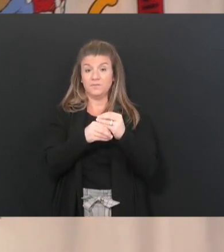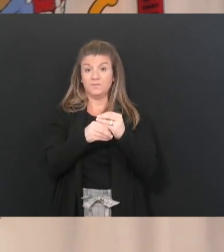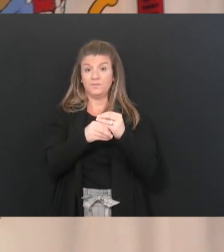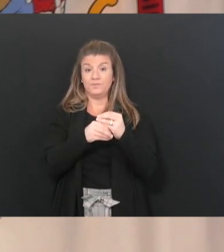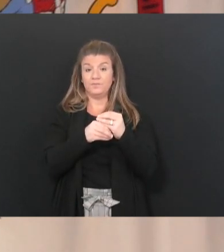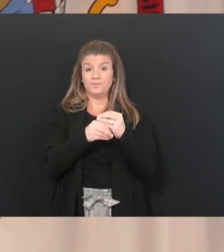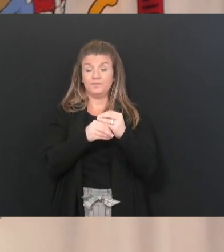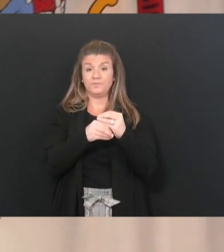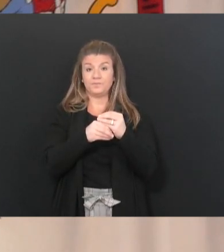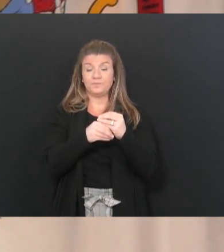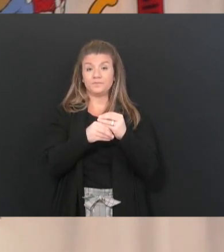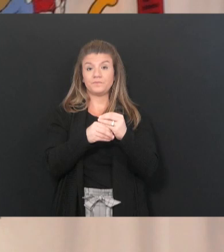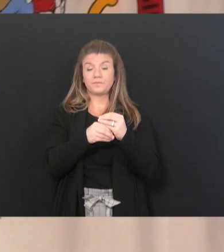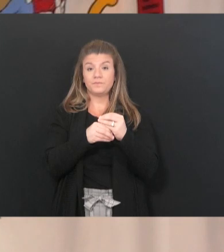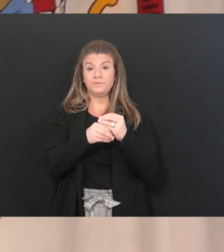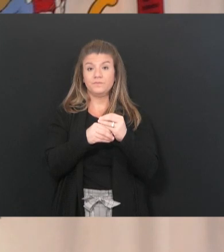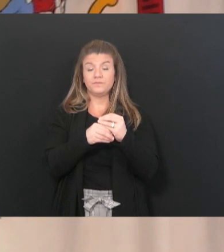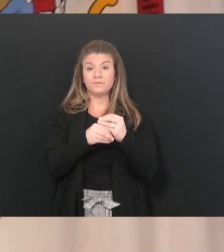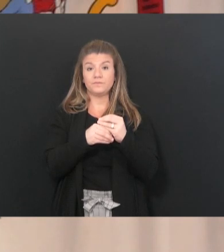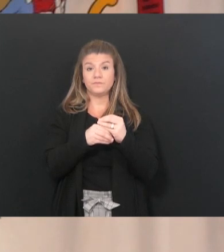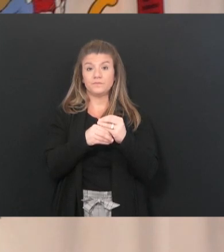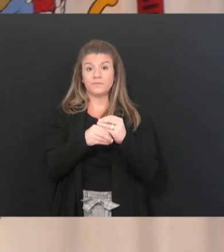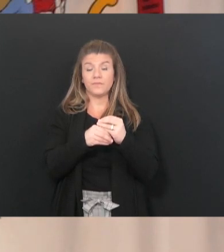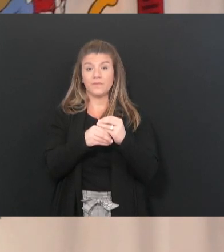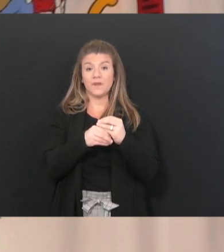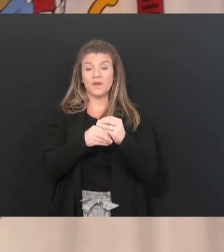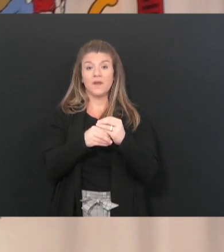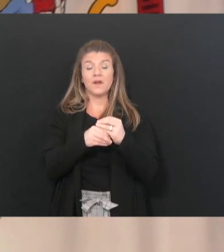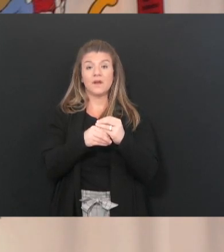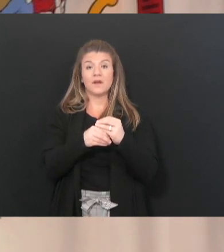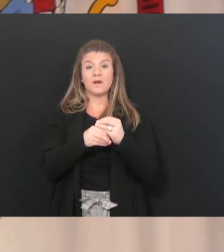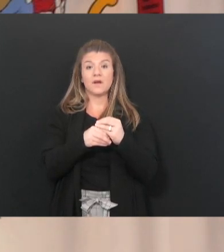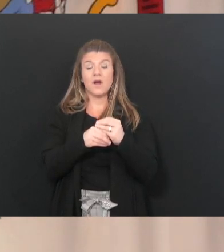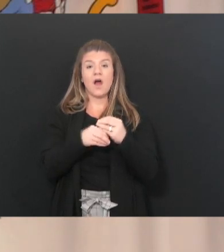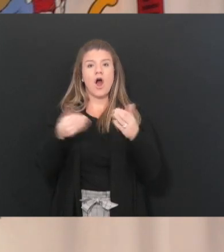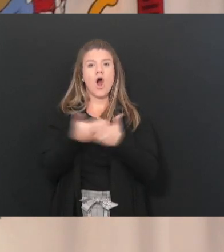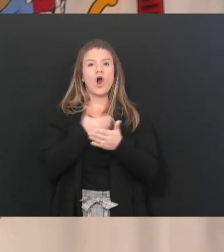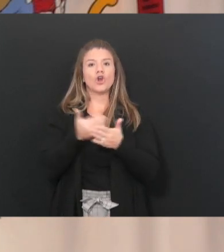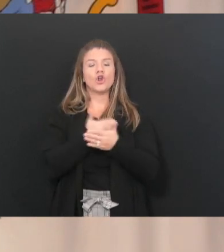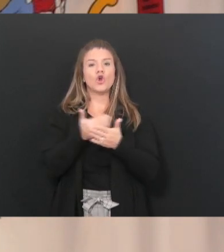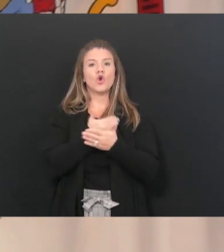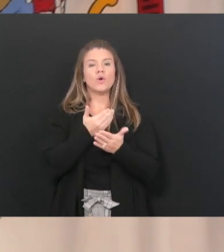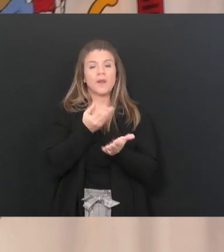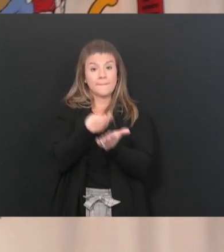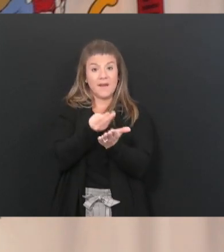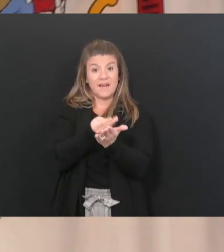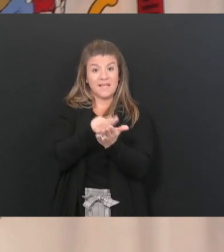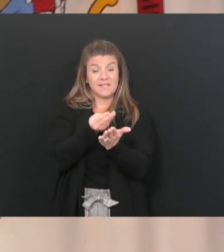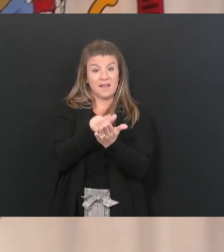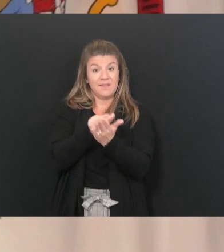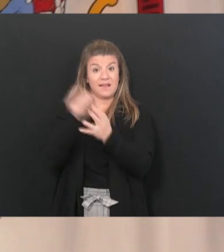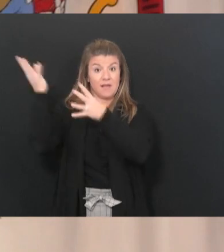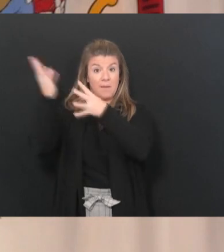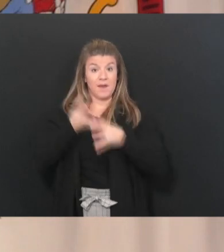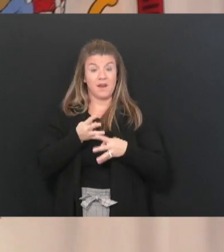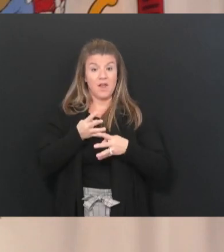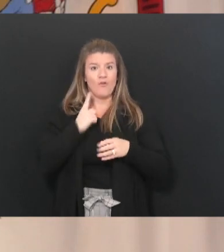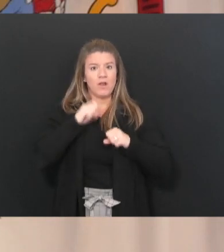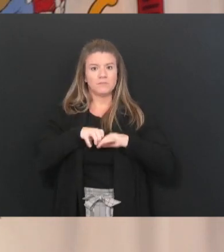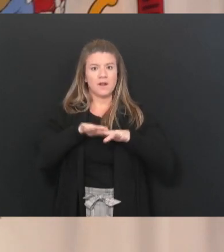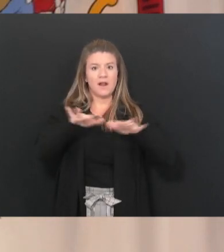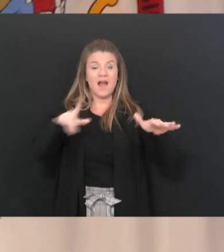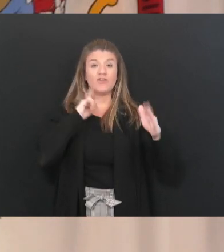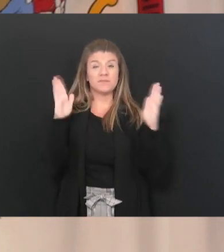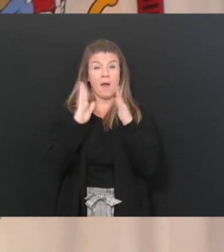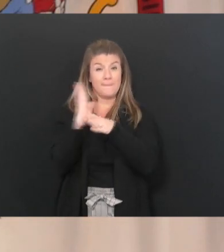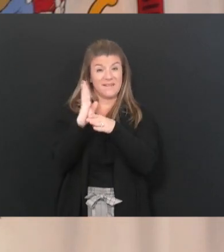on the first phase of the rollout of dollars to the small businesses,